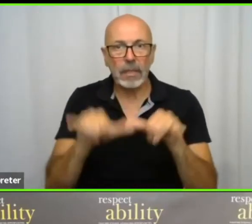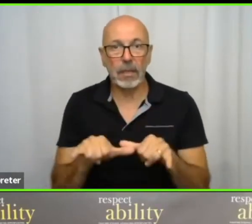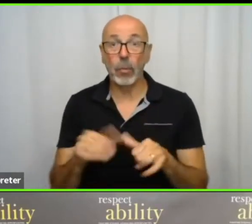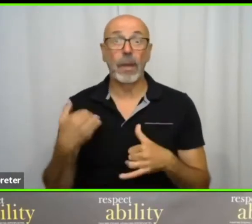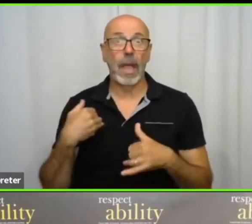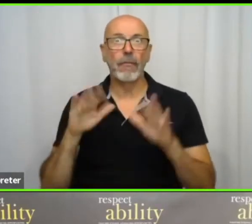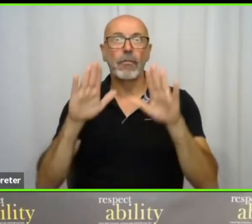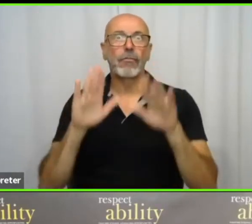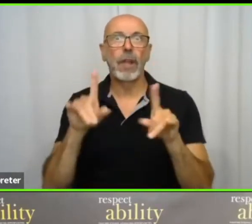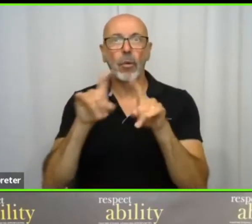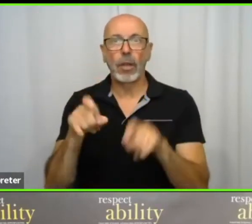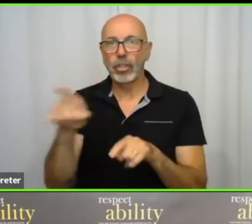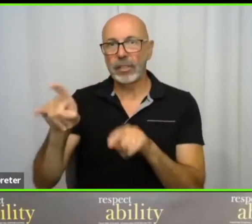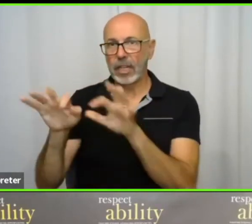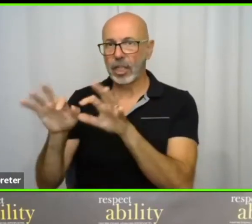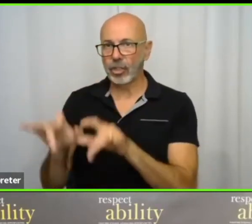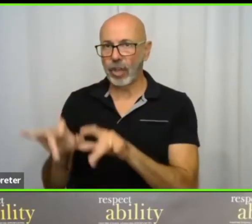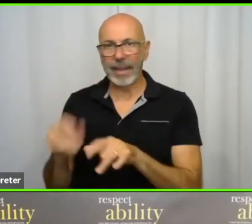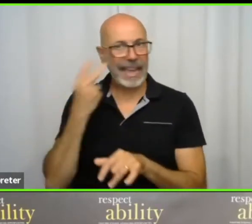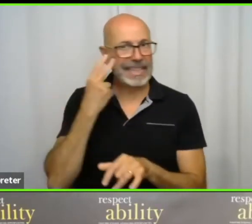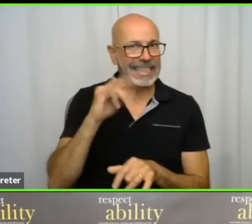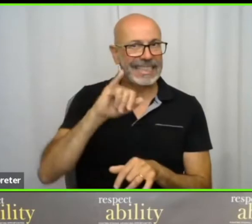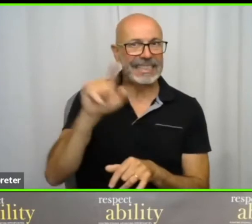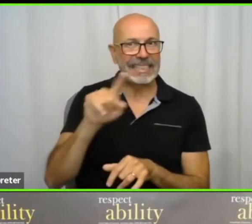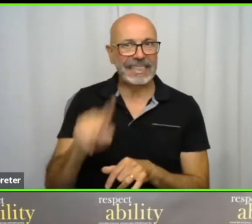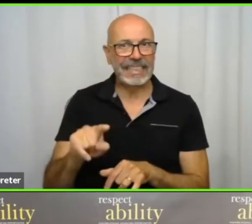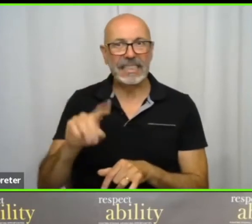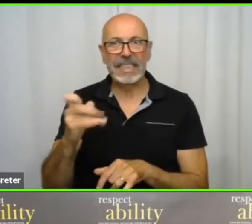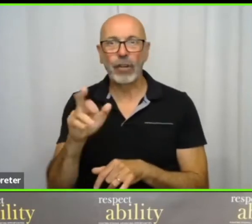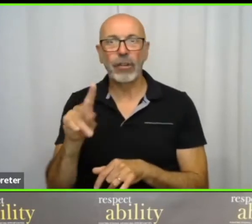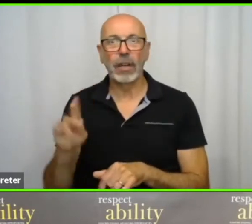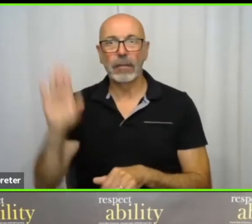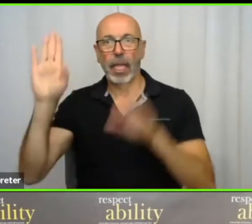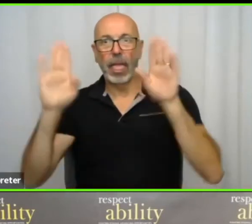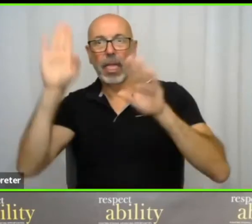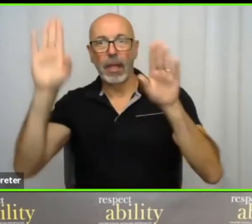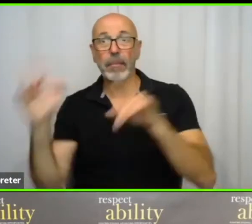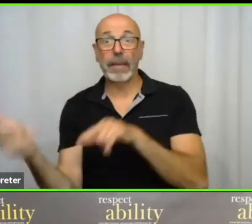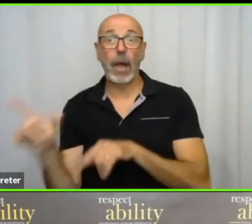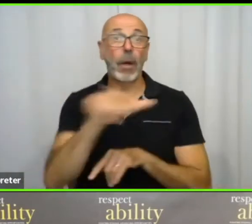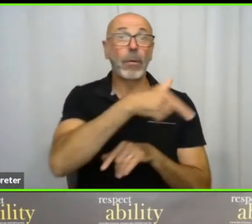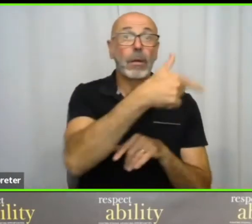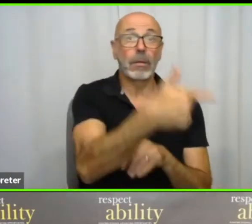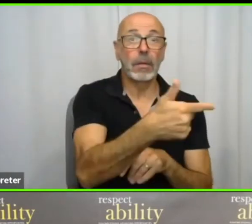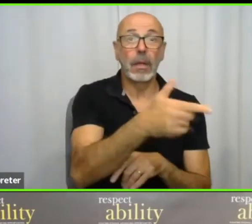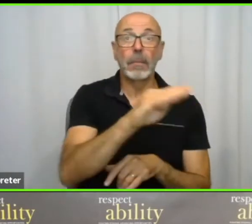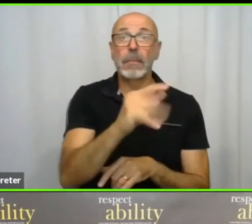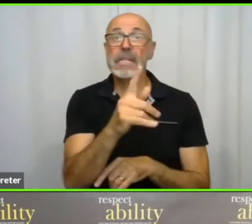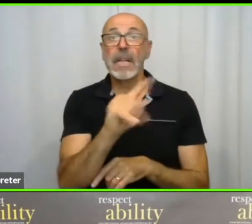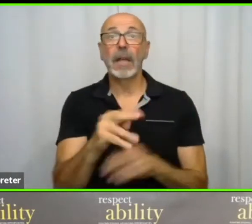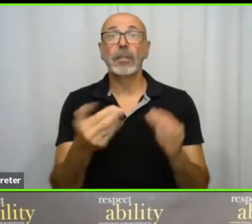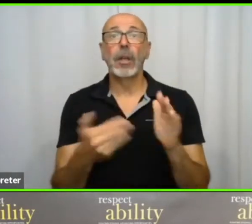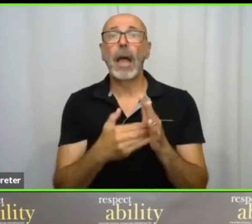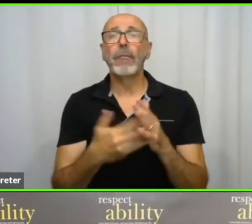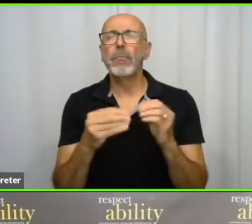questions in the chat box. I see Liz and Erica have their hands up, but I want to turn this over to Matan to help facilitate this discussion further.